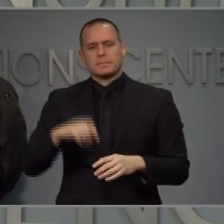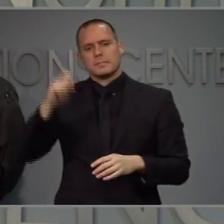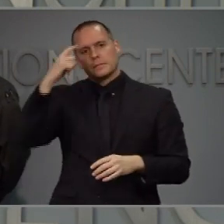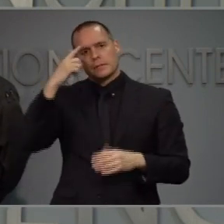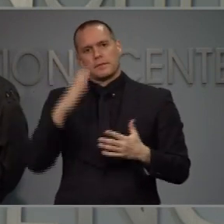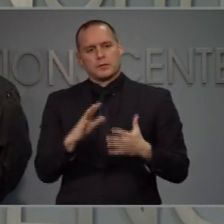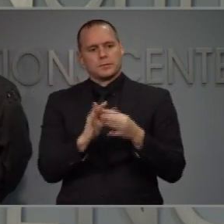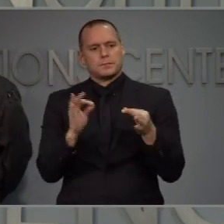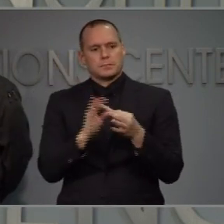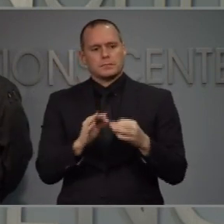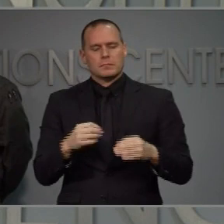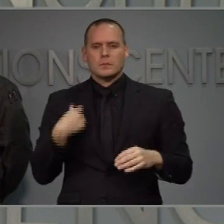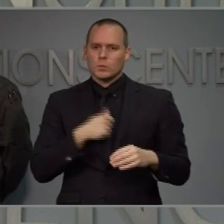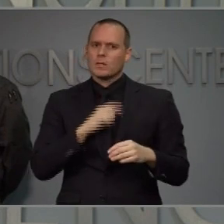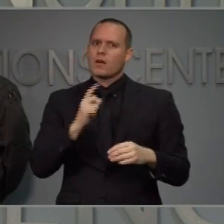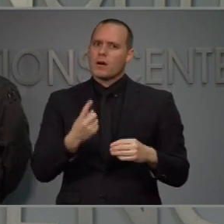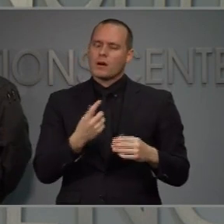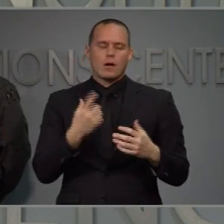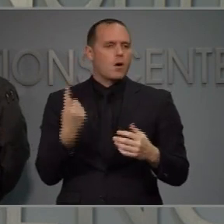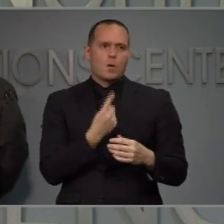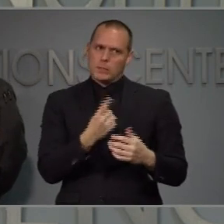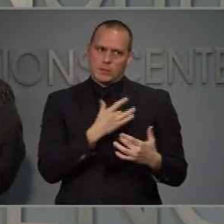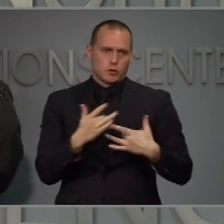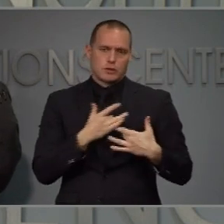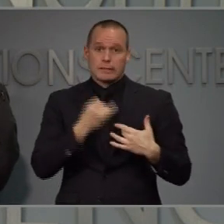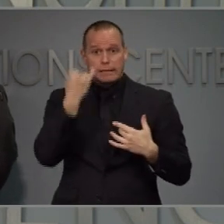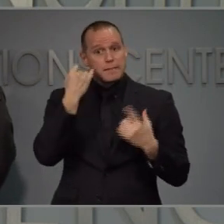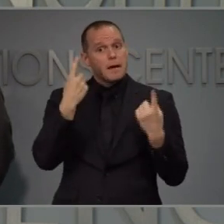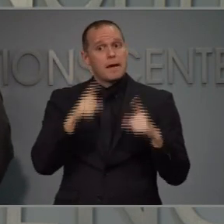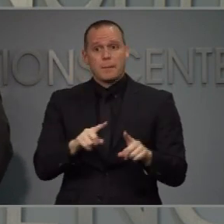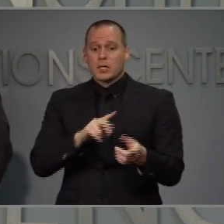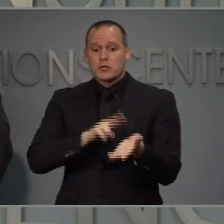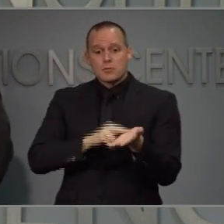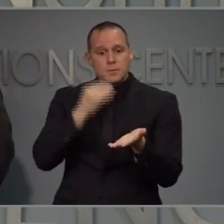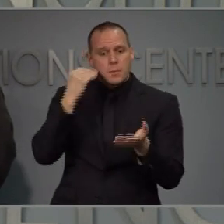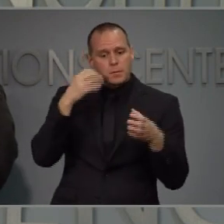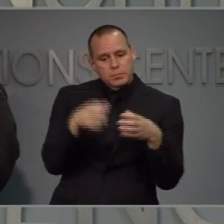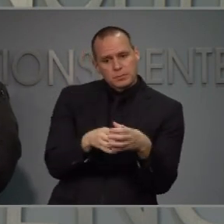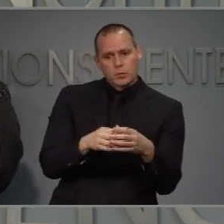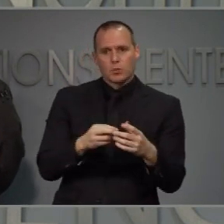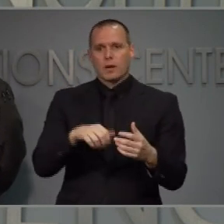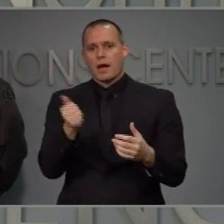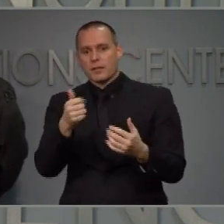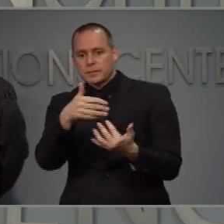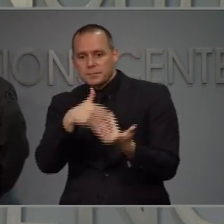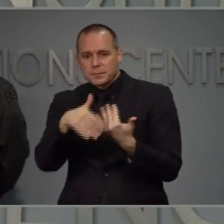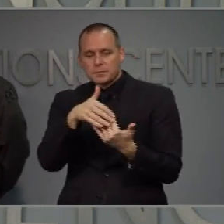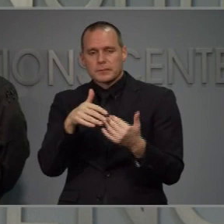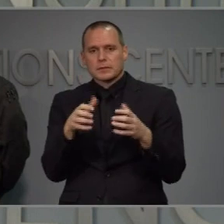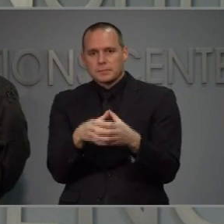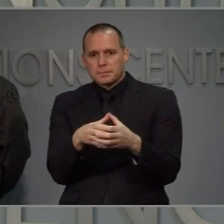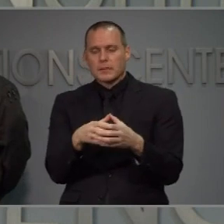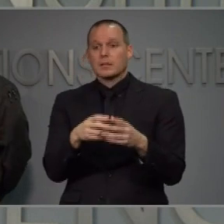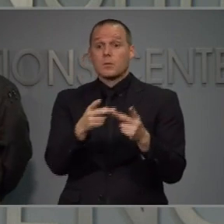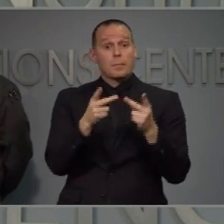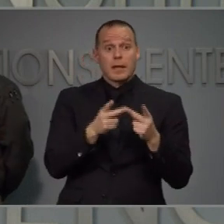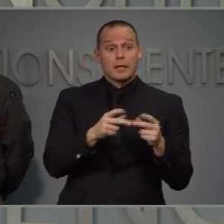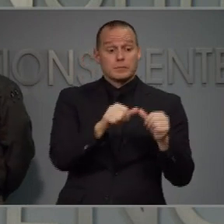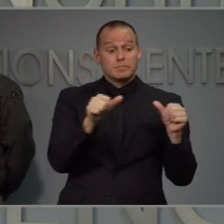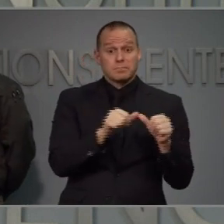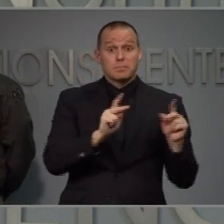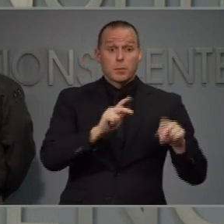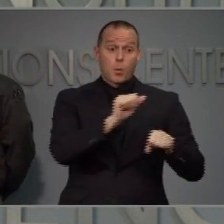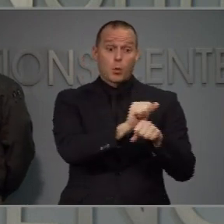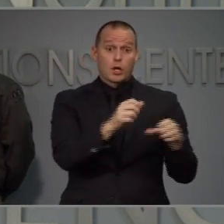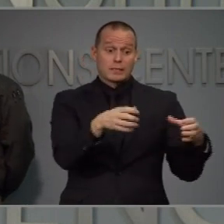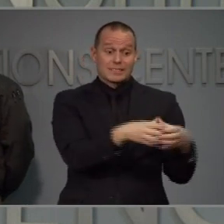outbreaks either at a congregate living facility or in a place of employment where people are working